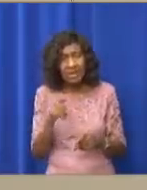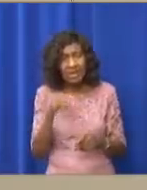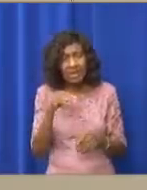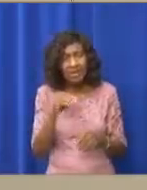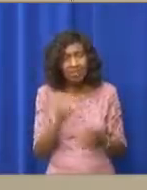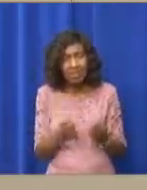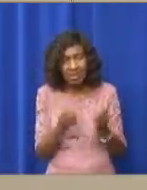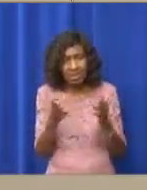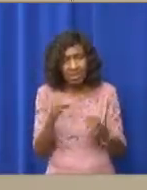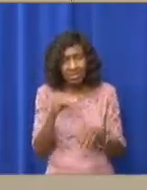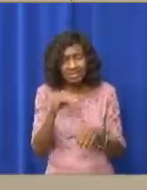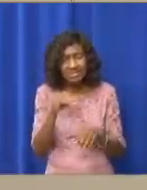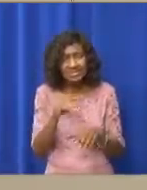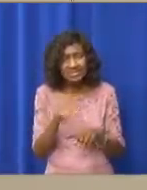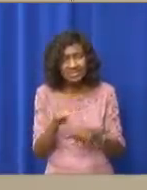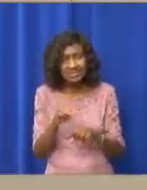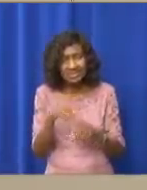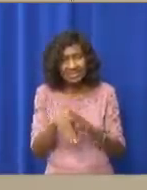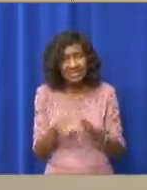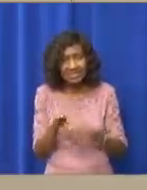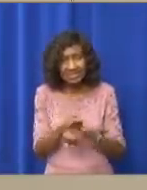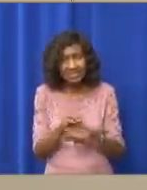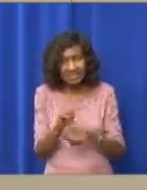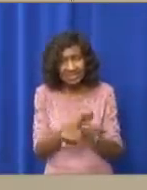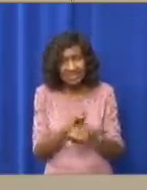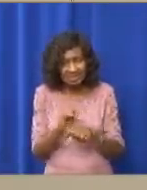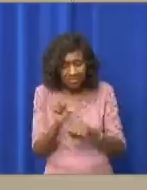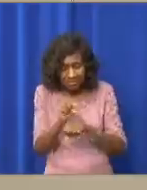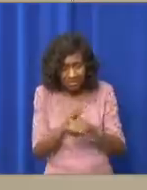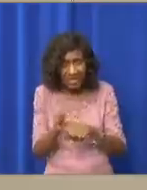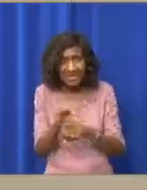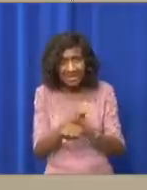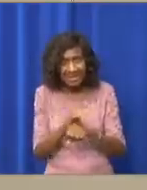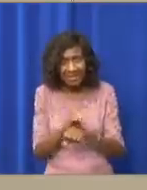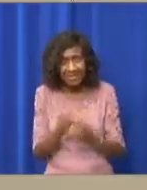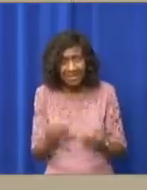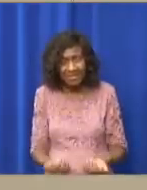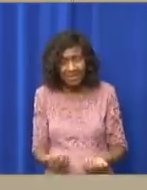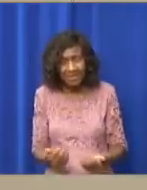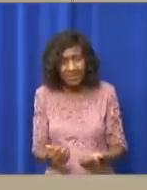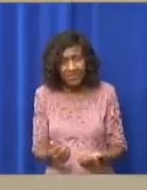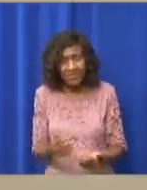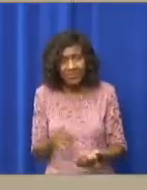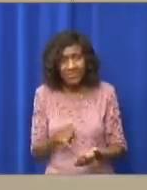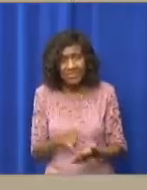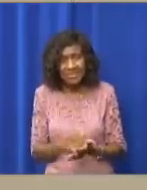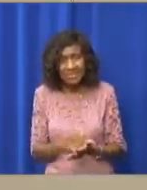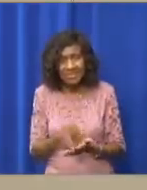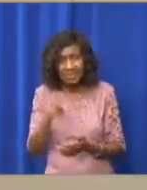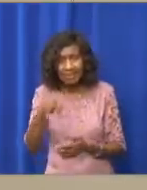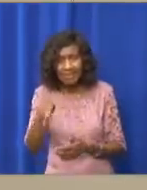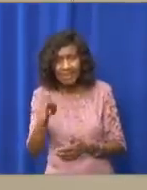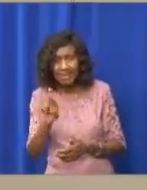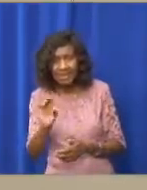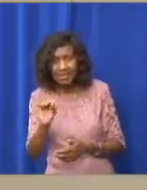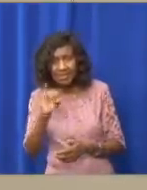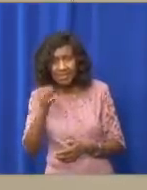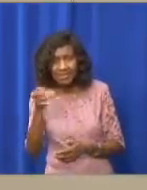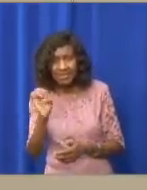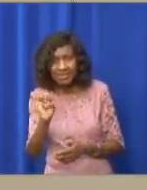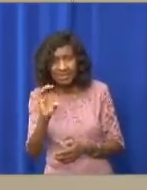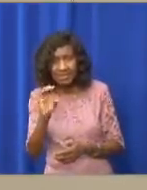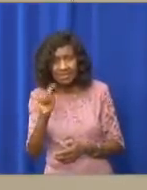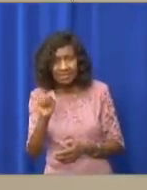under active construction. And active means that the project has received an inspection